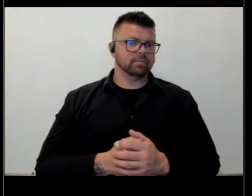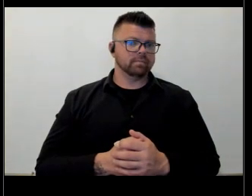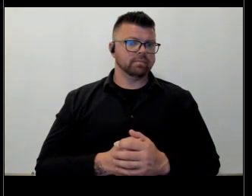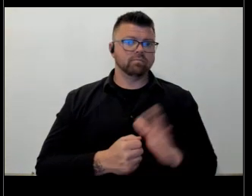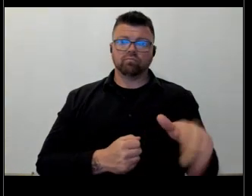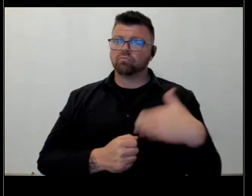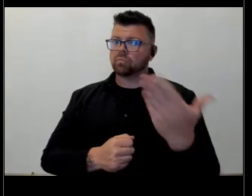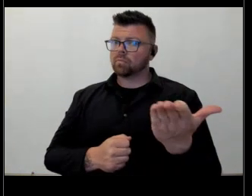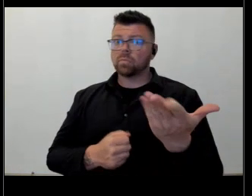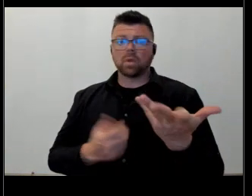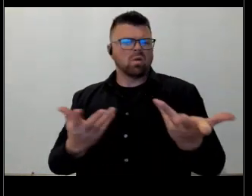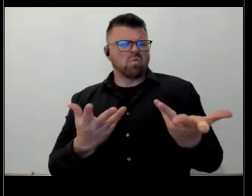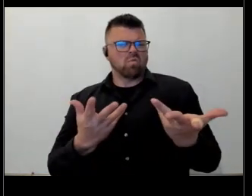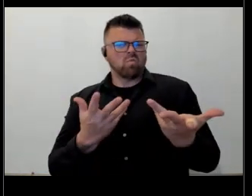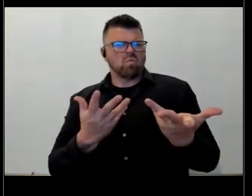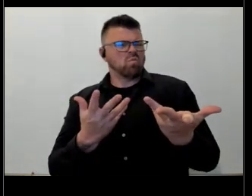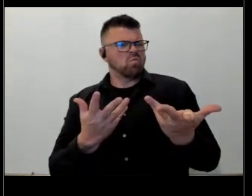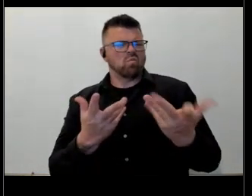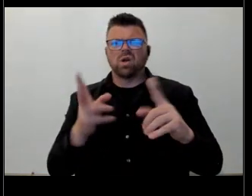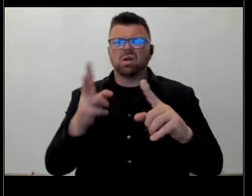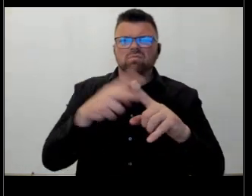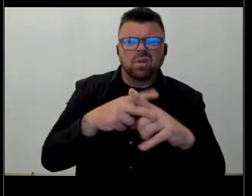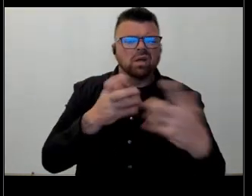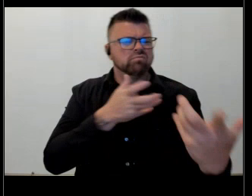what's covered in requirement 2.